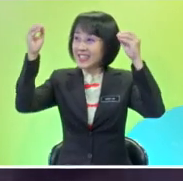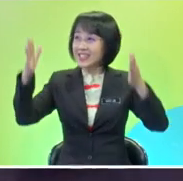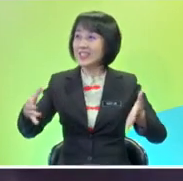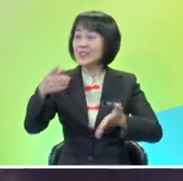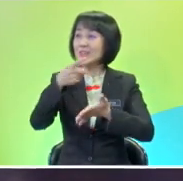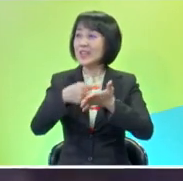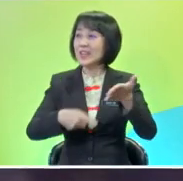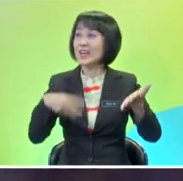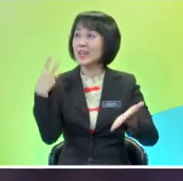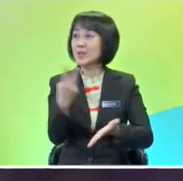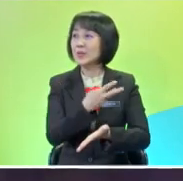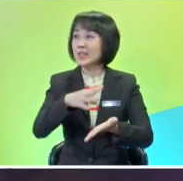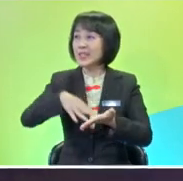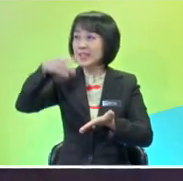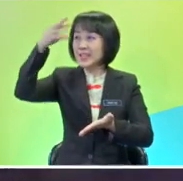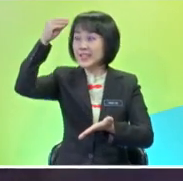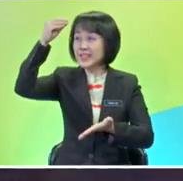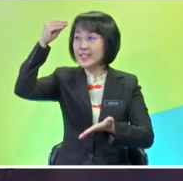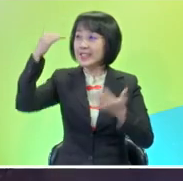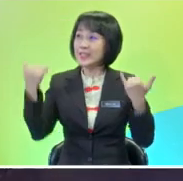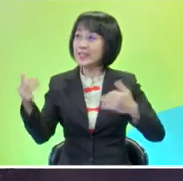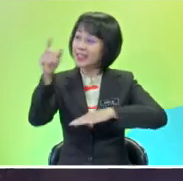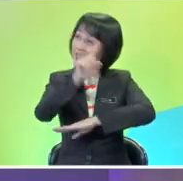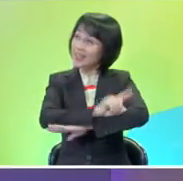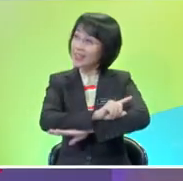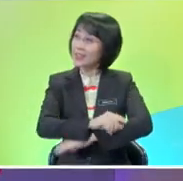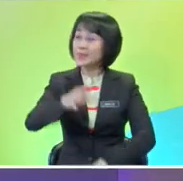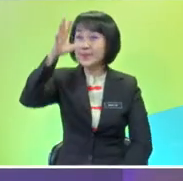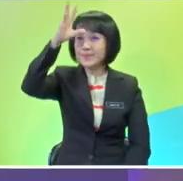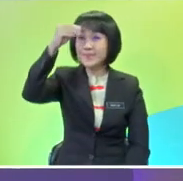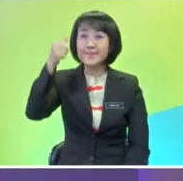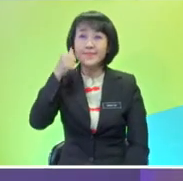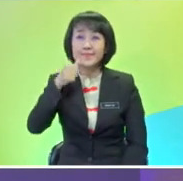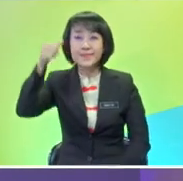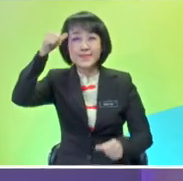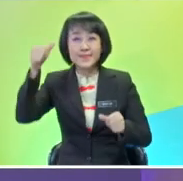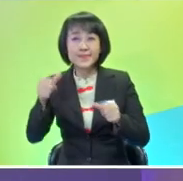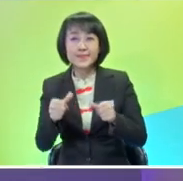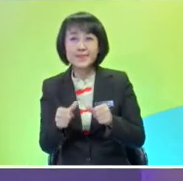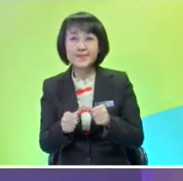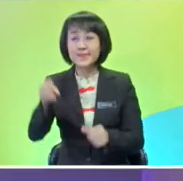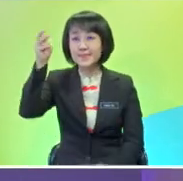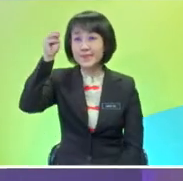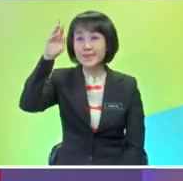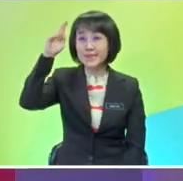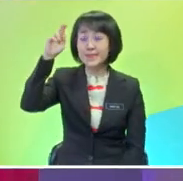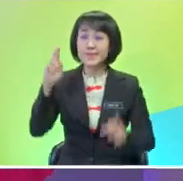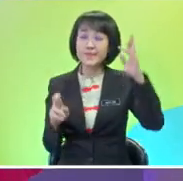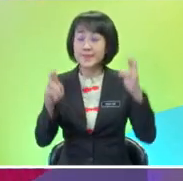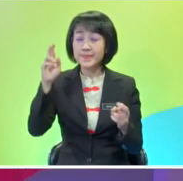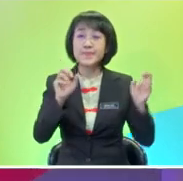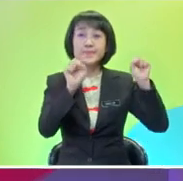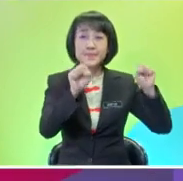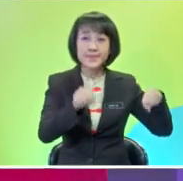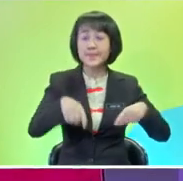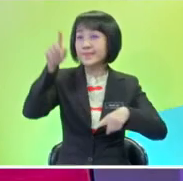segment? Okay, now boys and girls, do you remember about Mr. Bot? We have read about what he can and can't